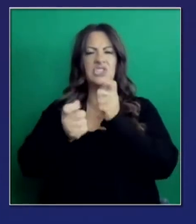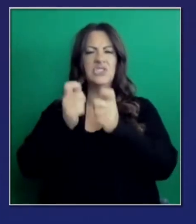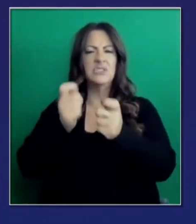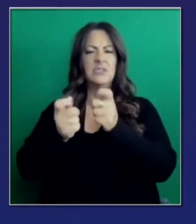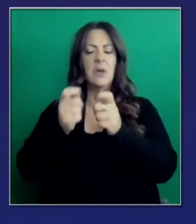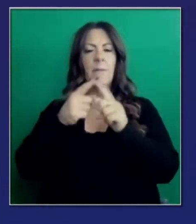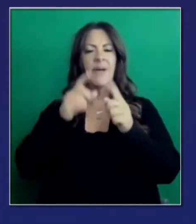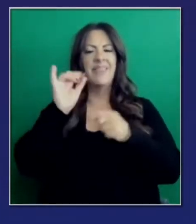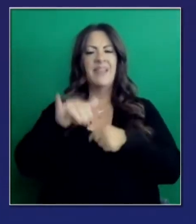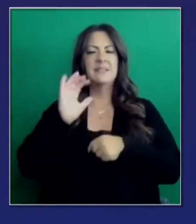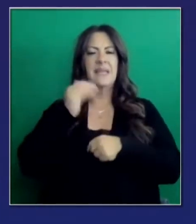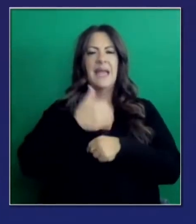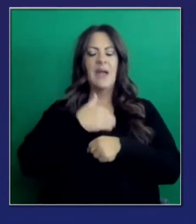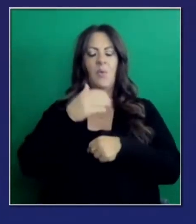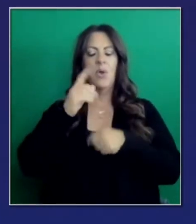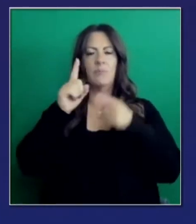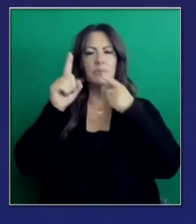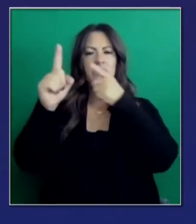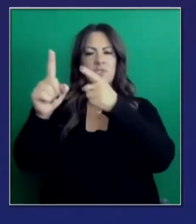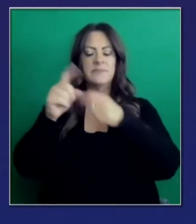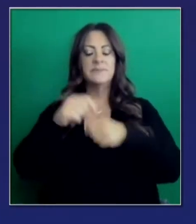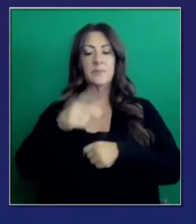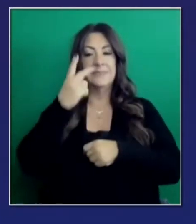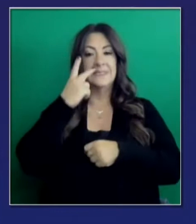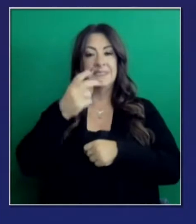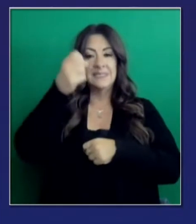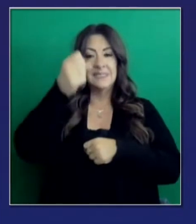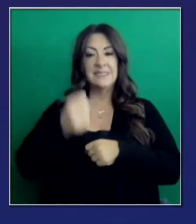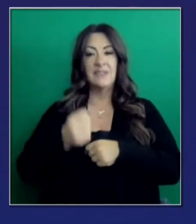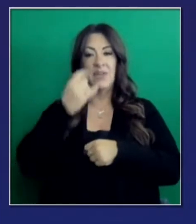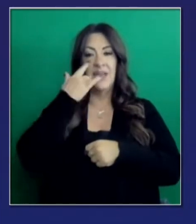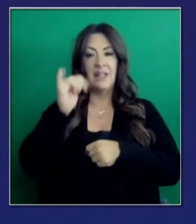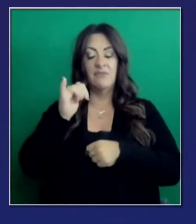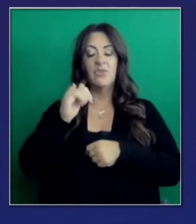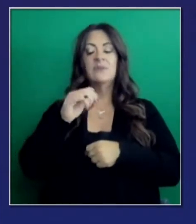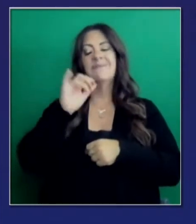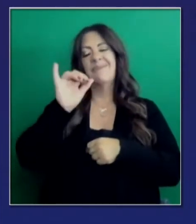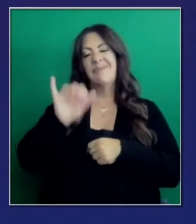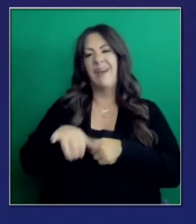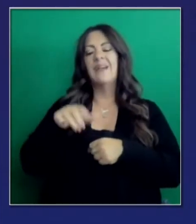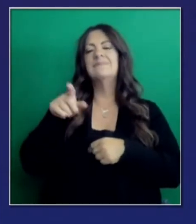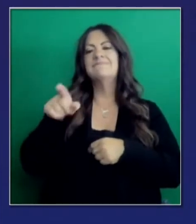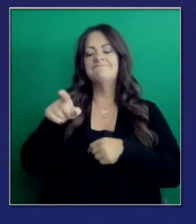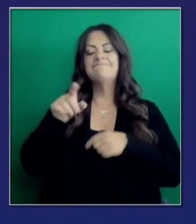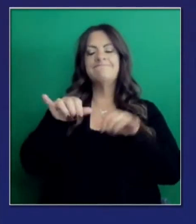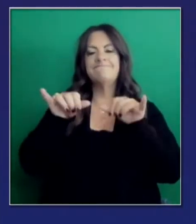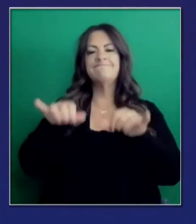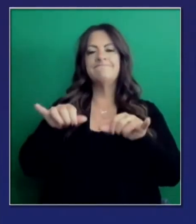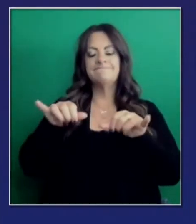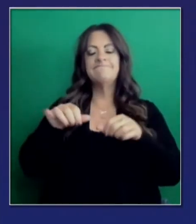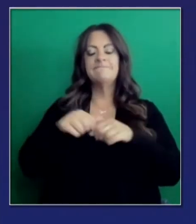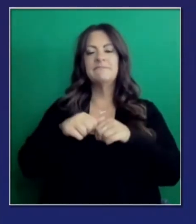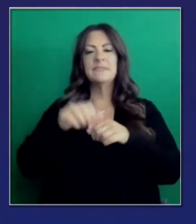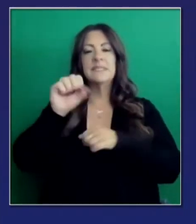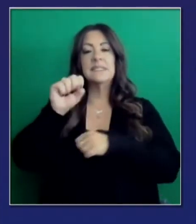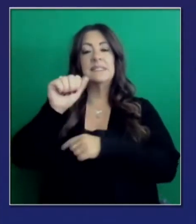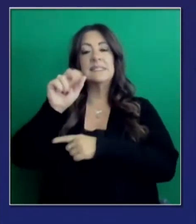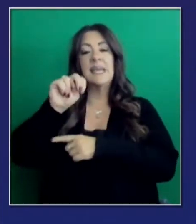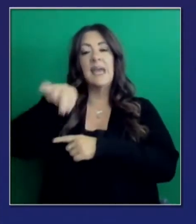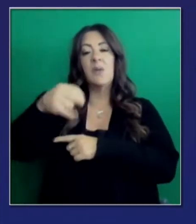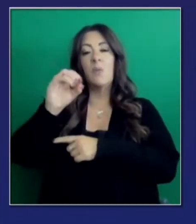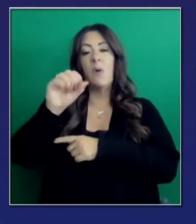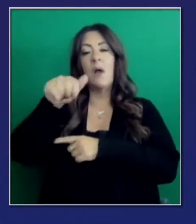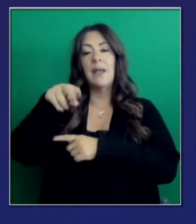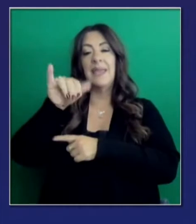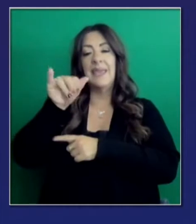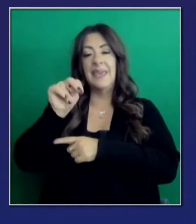can see in Southern California, it would exceed even that state rate. San Joaquin Valley, a little bit below, Bay Area, tiny bit